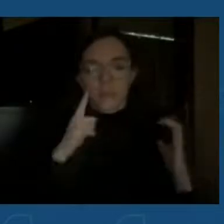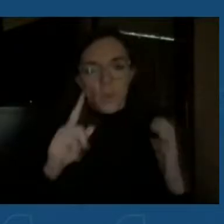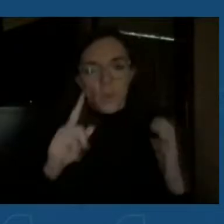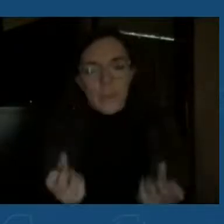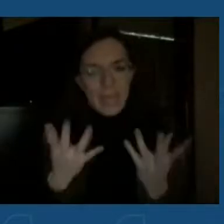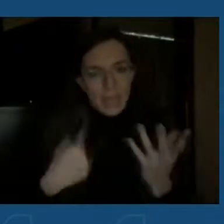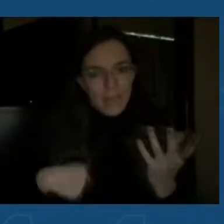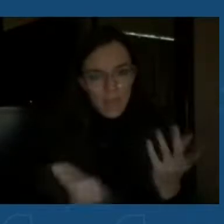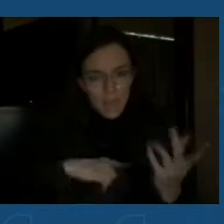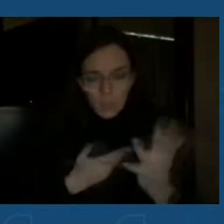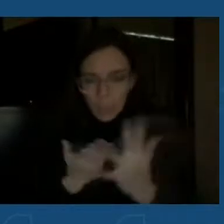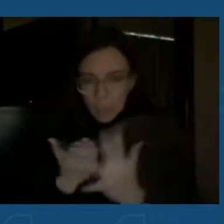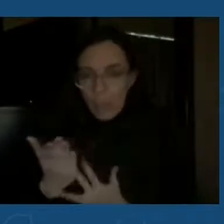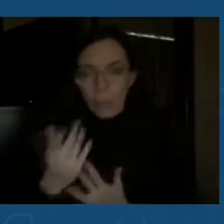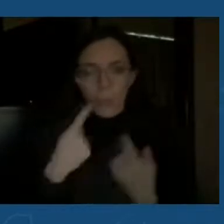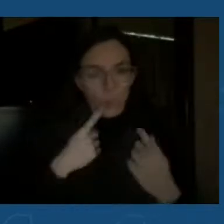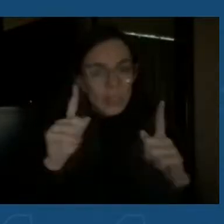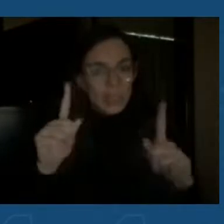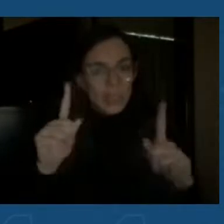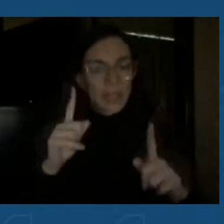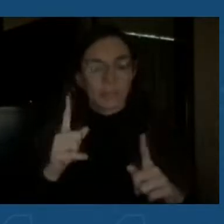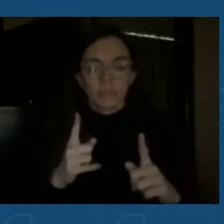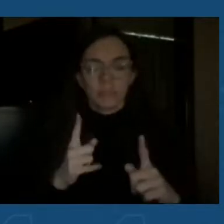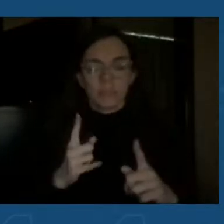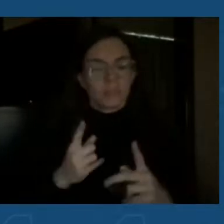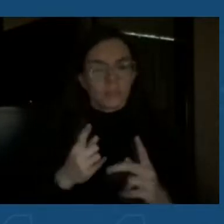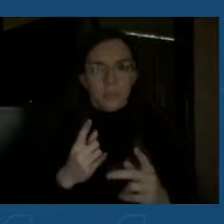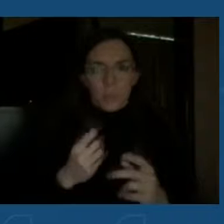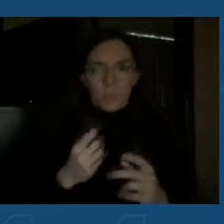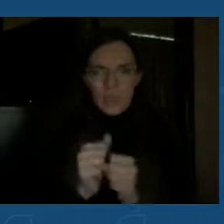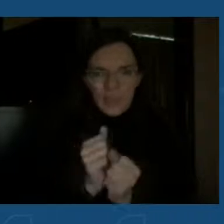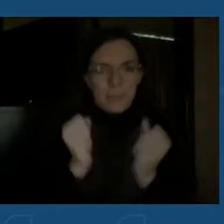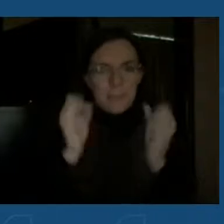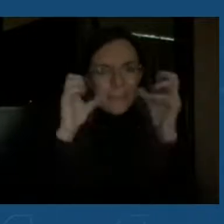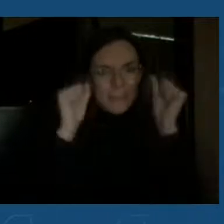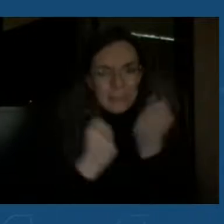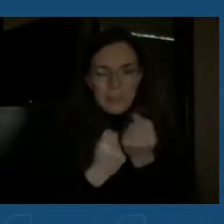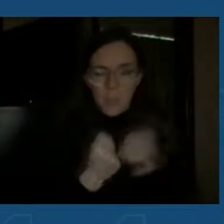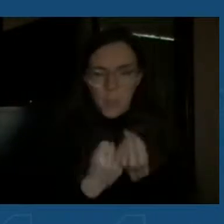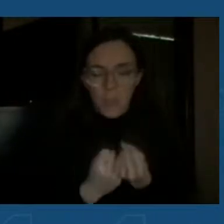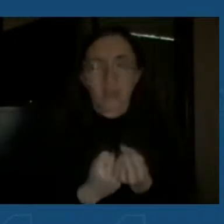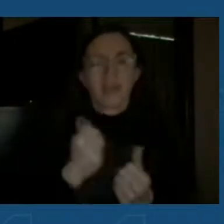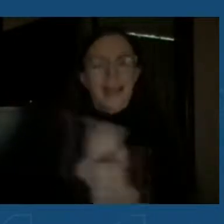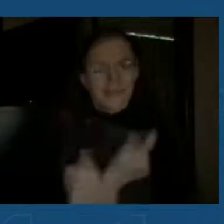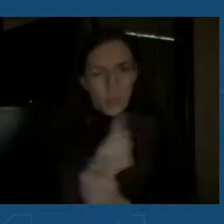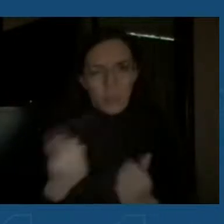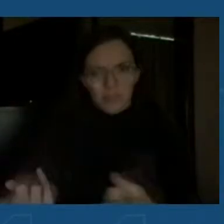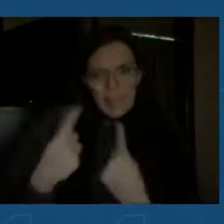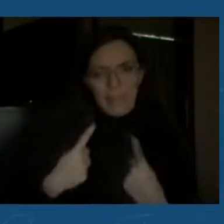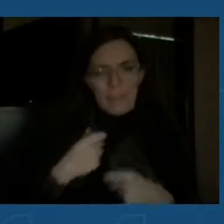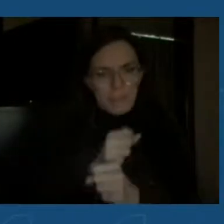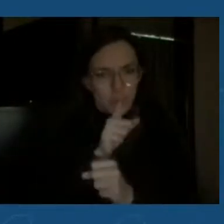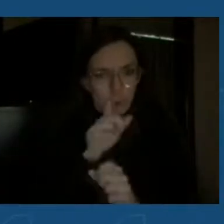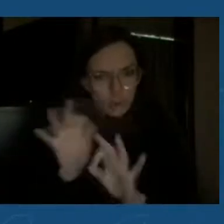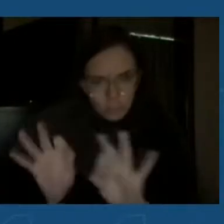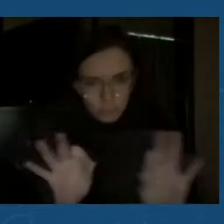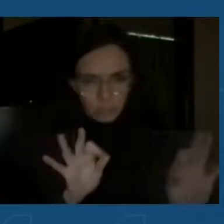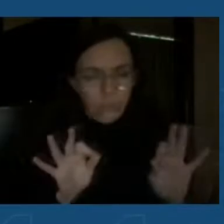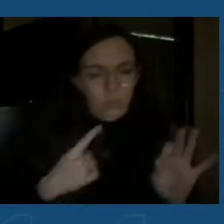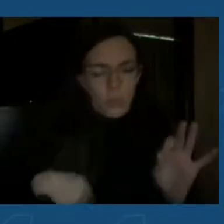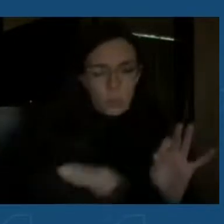through tremendous support from everyone. I don't think there was anyone that didn't come to the unit to make sure that we had what we needed. Dr.